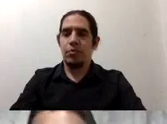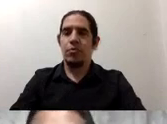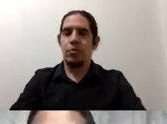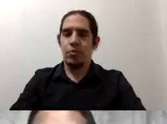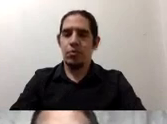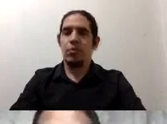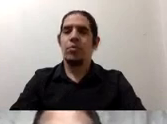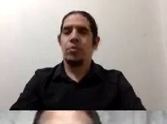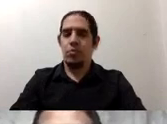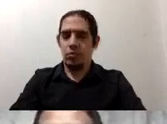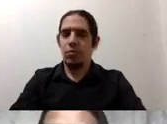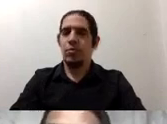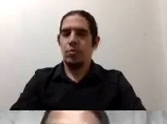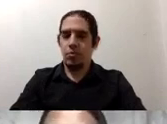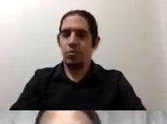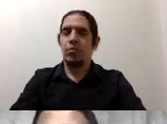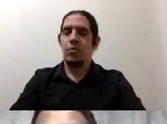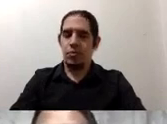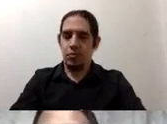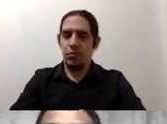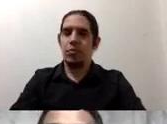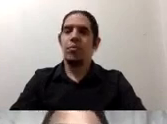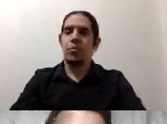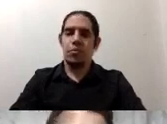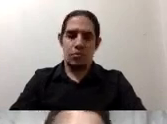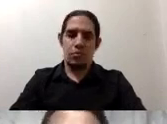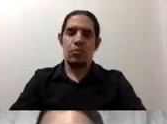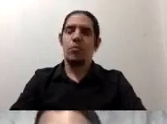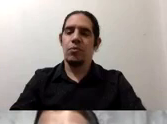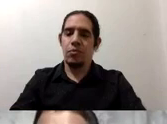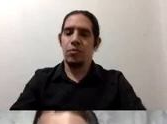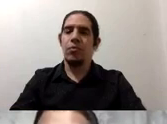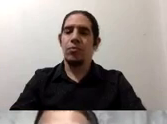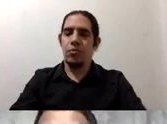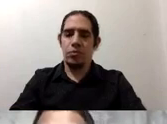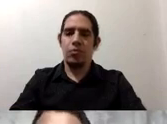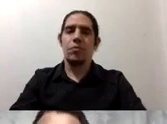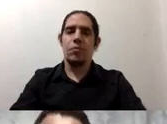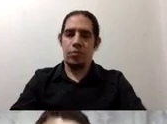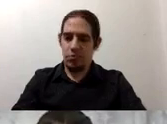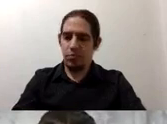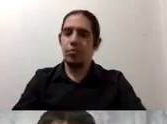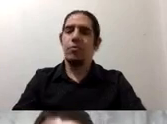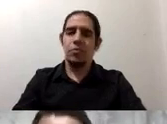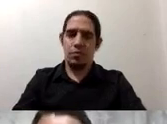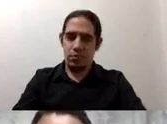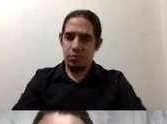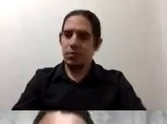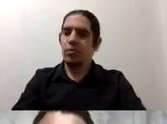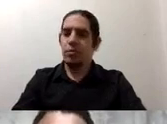to C1, with the aim of analyzing the differences or similarities between these groups.